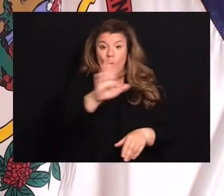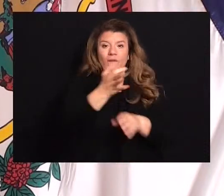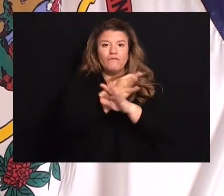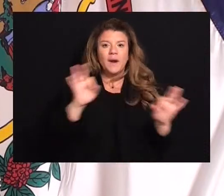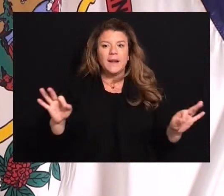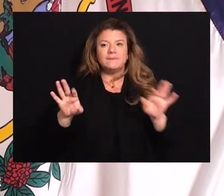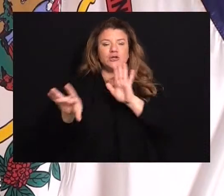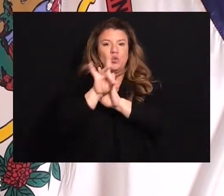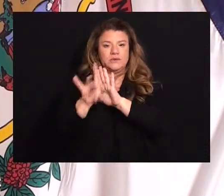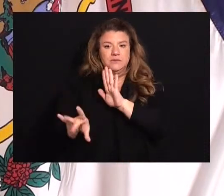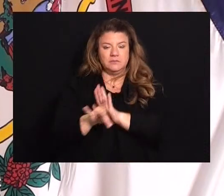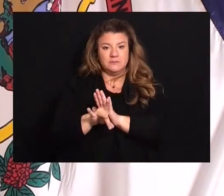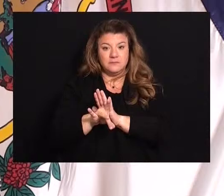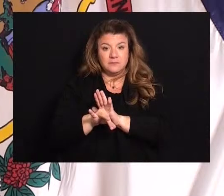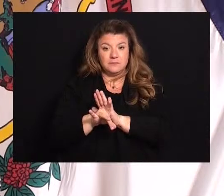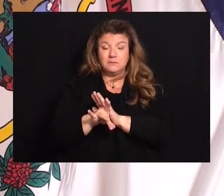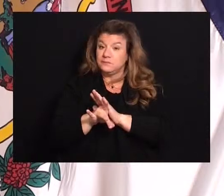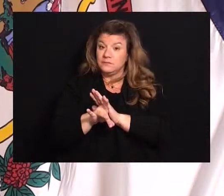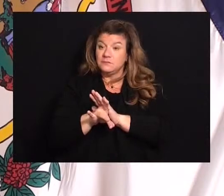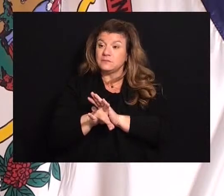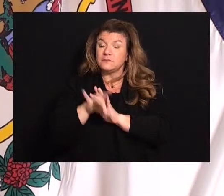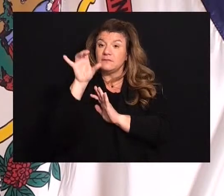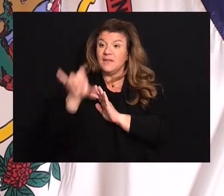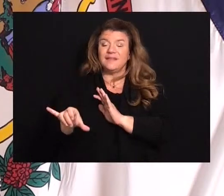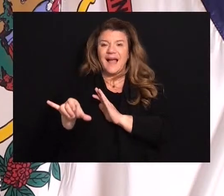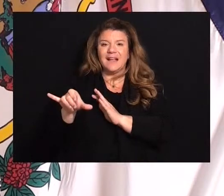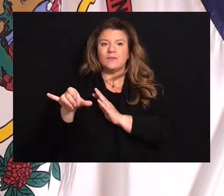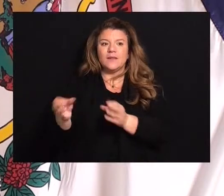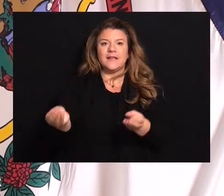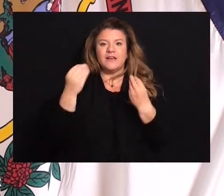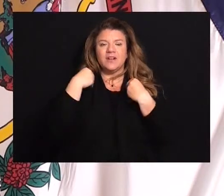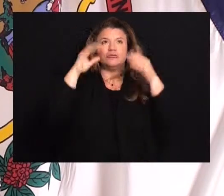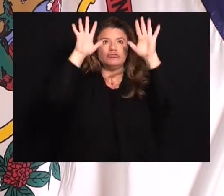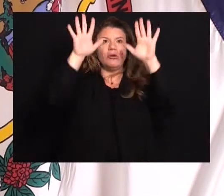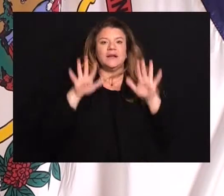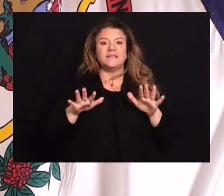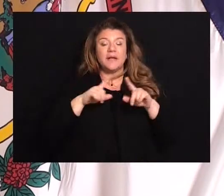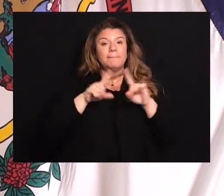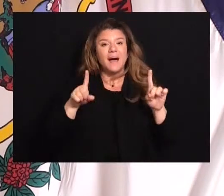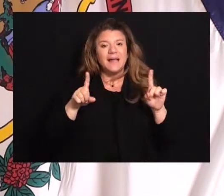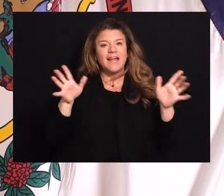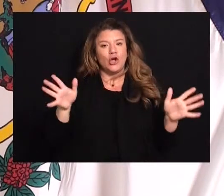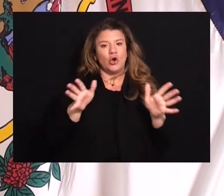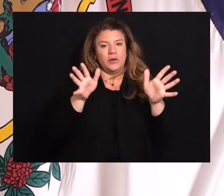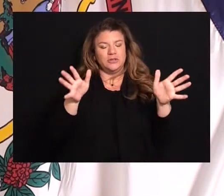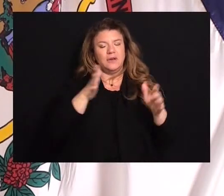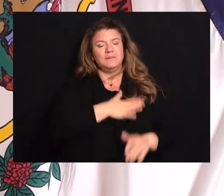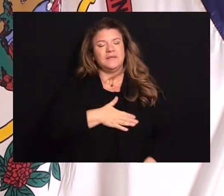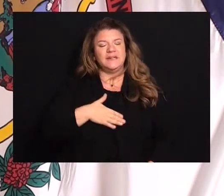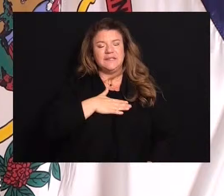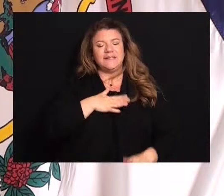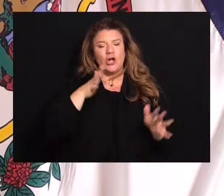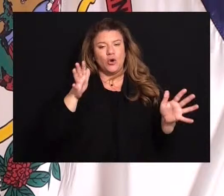their choice, because that's what's made us really great in this country. But encourage, please encourage.